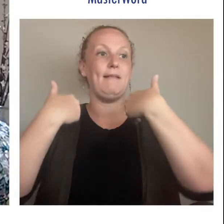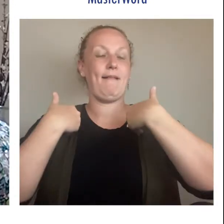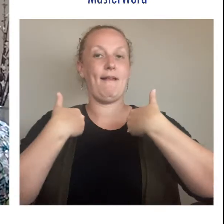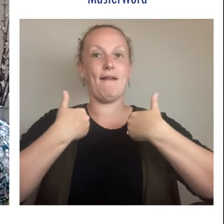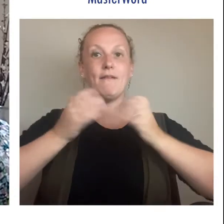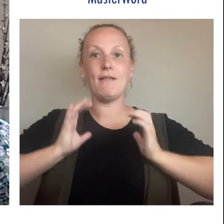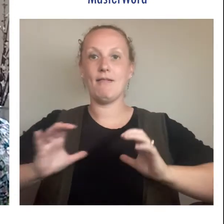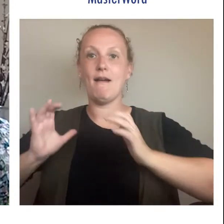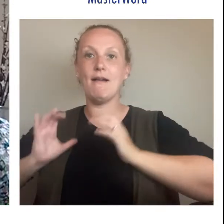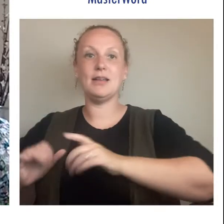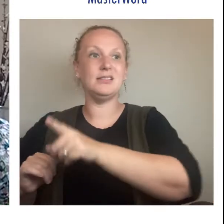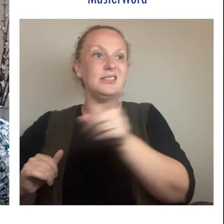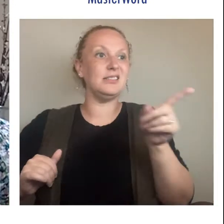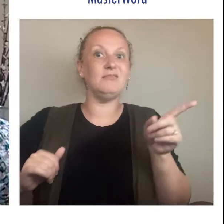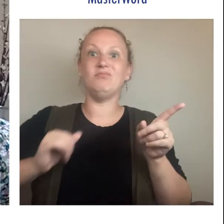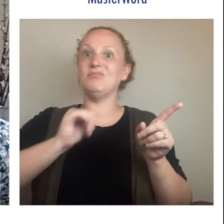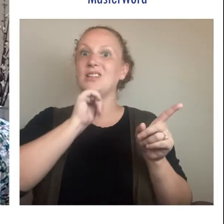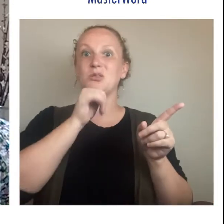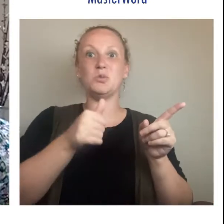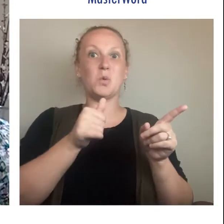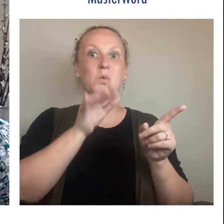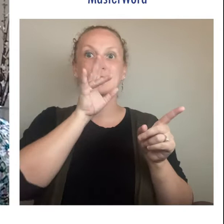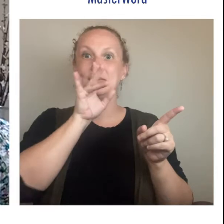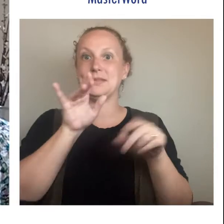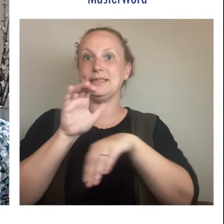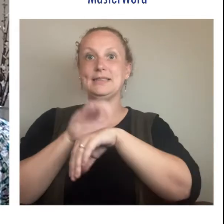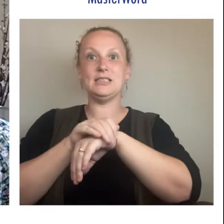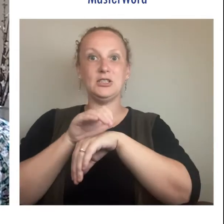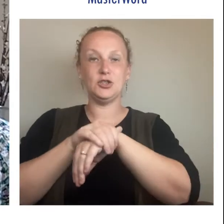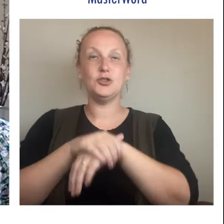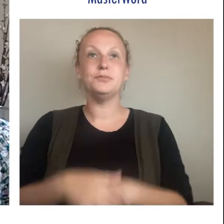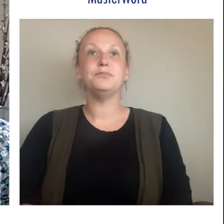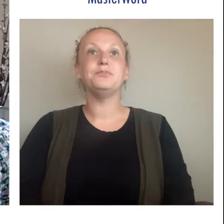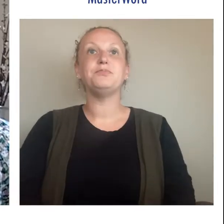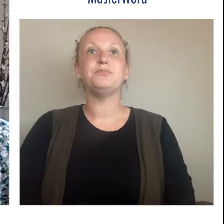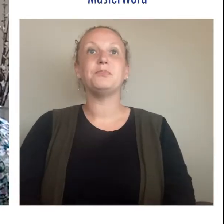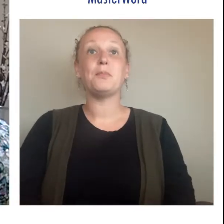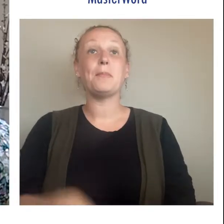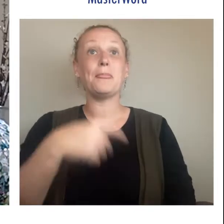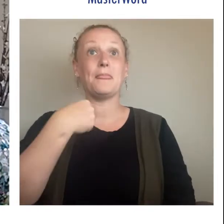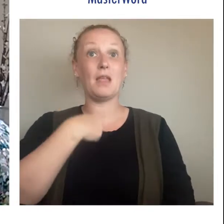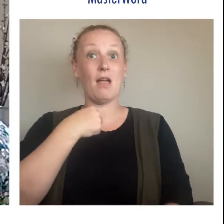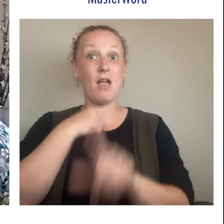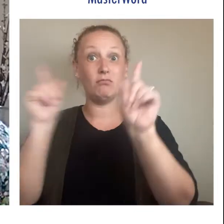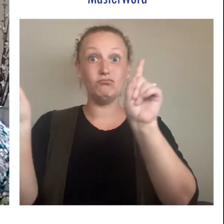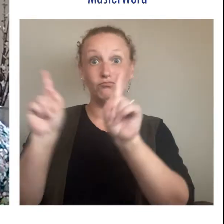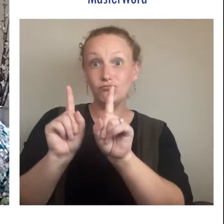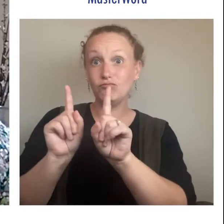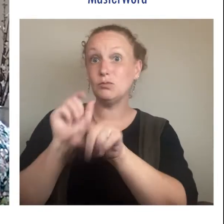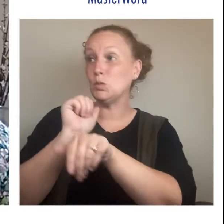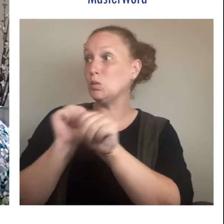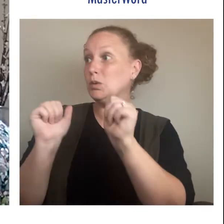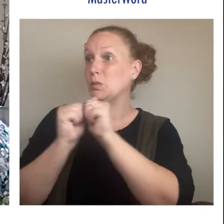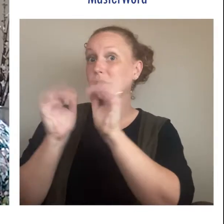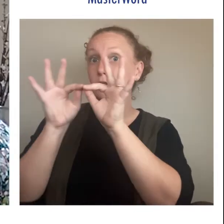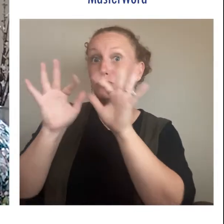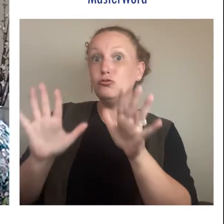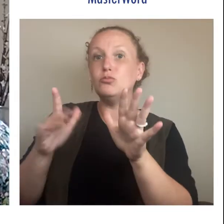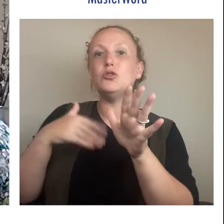English. And some of the biggest issues I've encountered working with interpreters is, of course, I'd start with